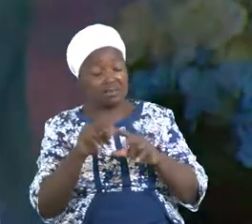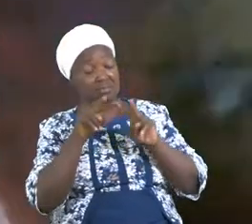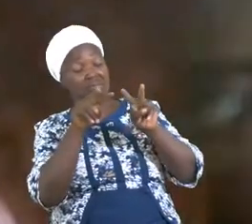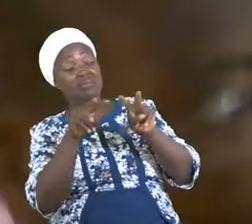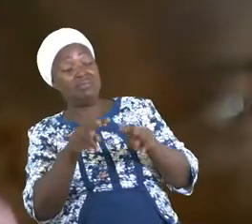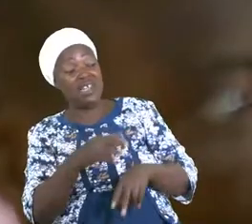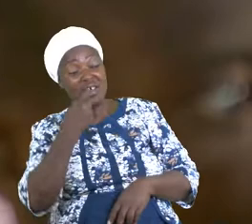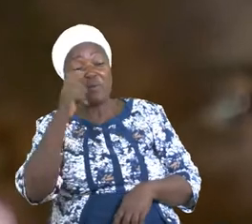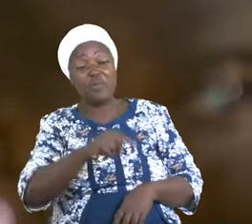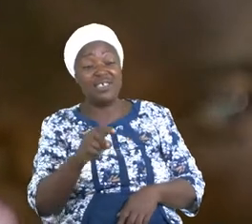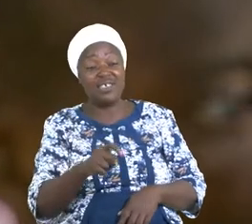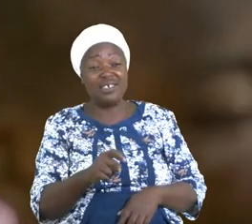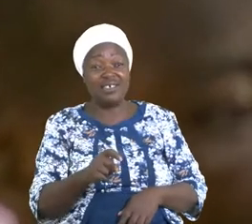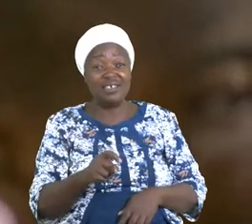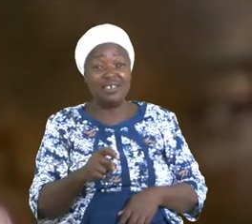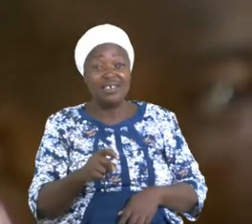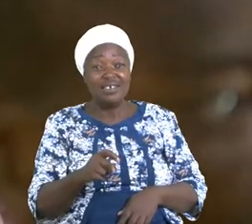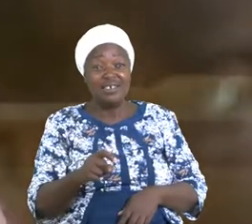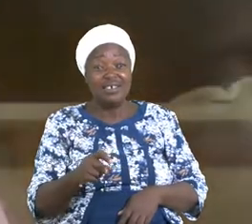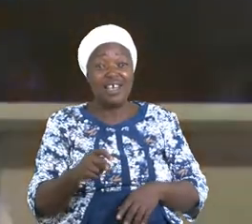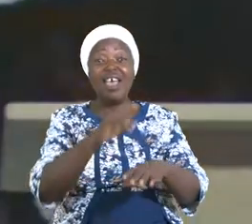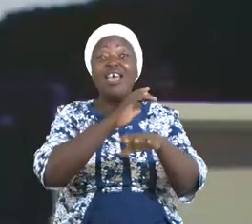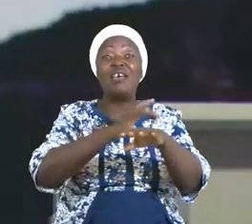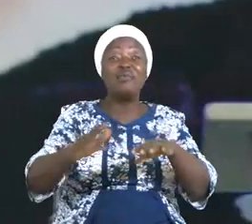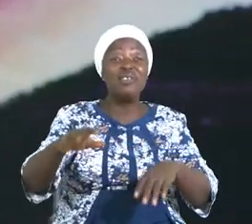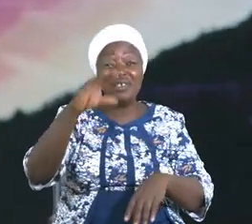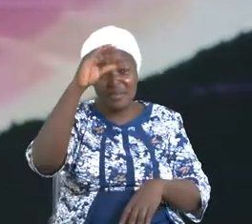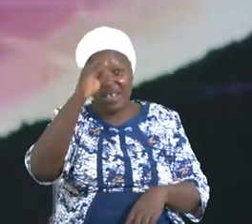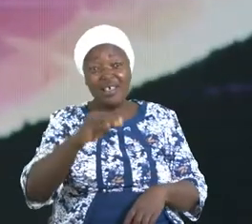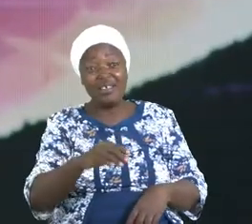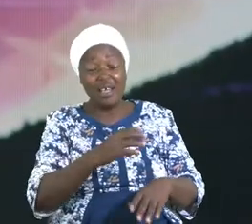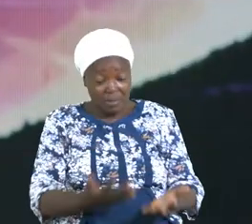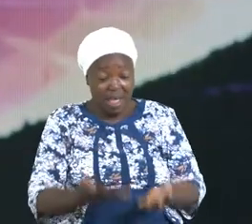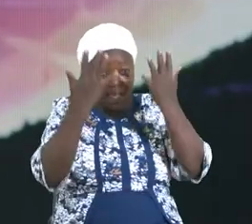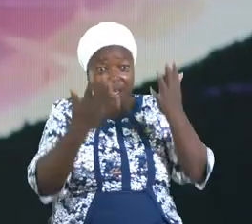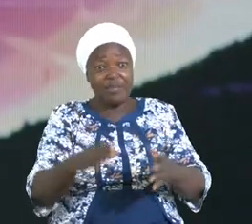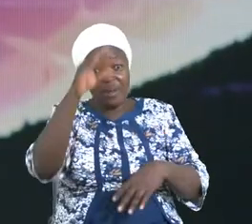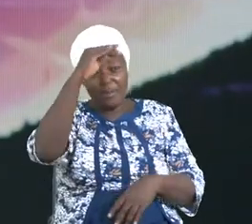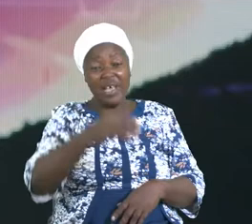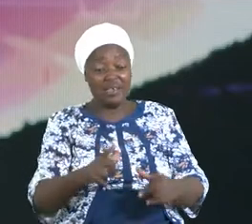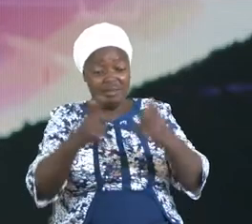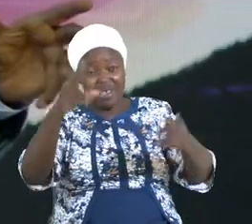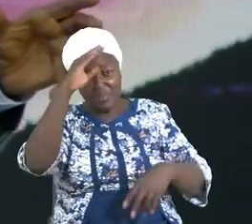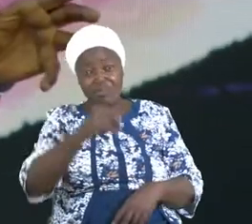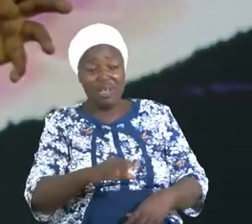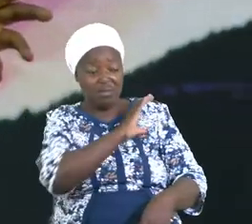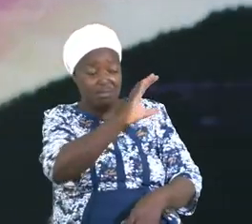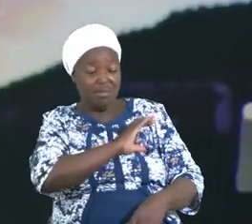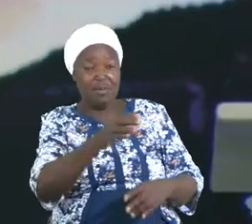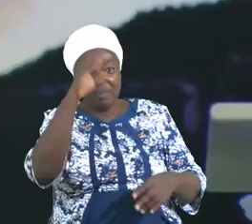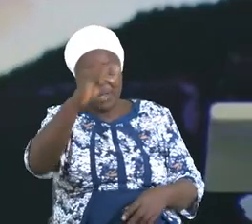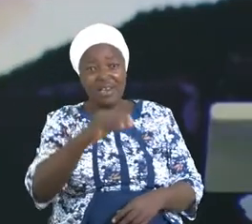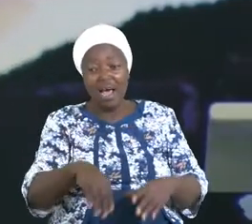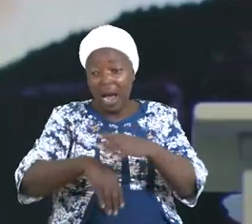commanded hefty men, great men, powerful men, mighty men, courageous men out of